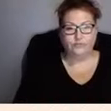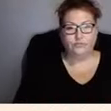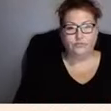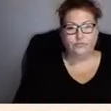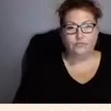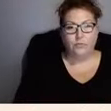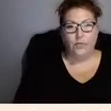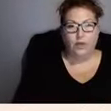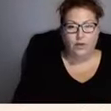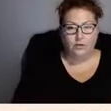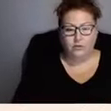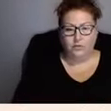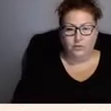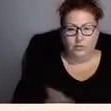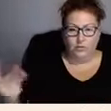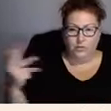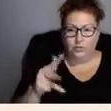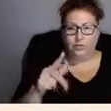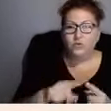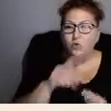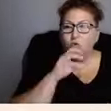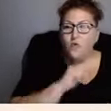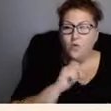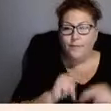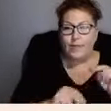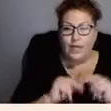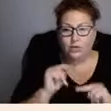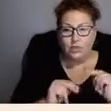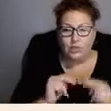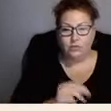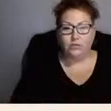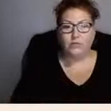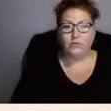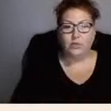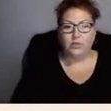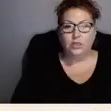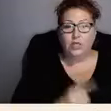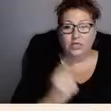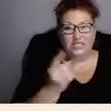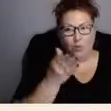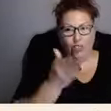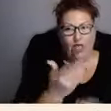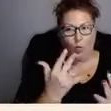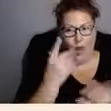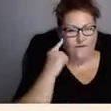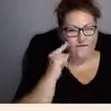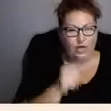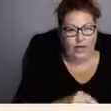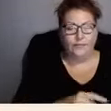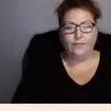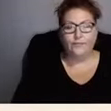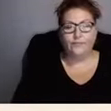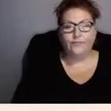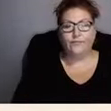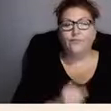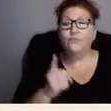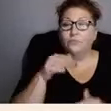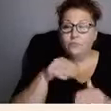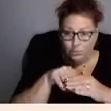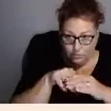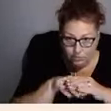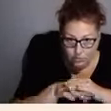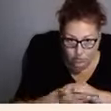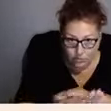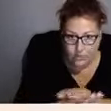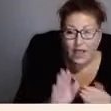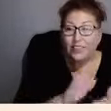They pull up to an old building. There is someone waiting for him. As he is led inside, the nice lady drives